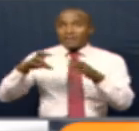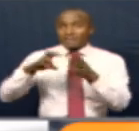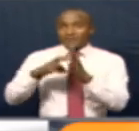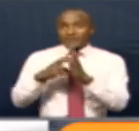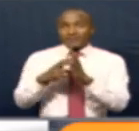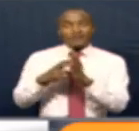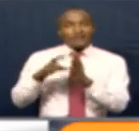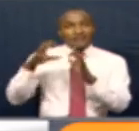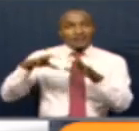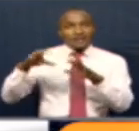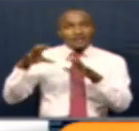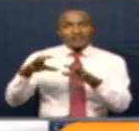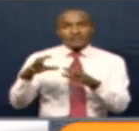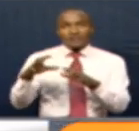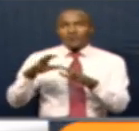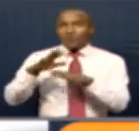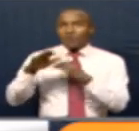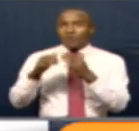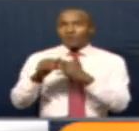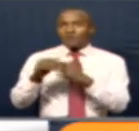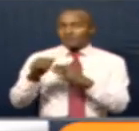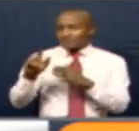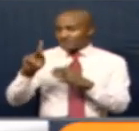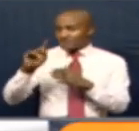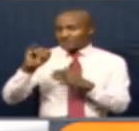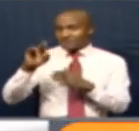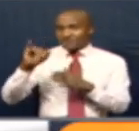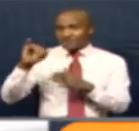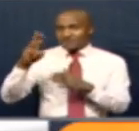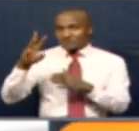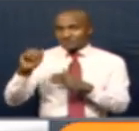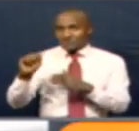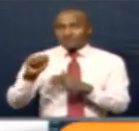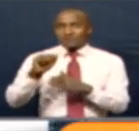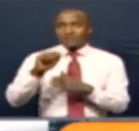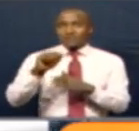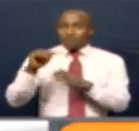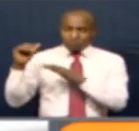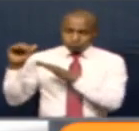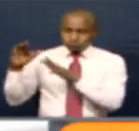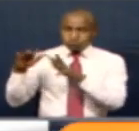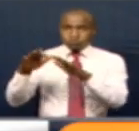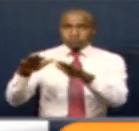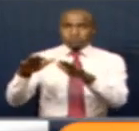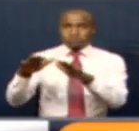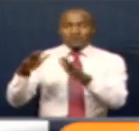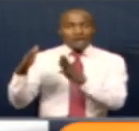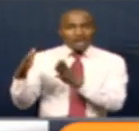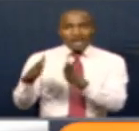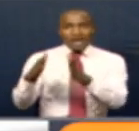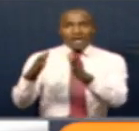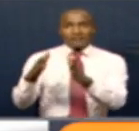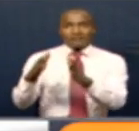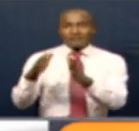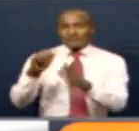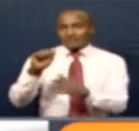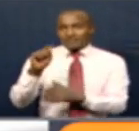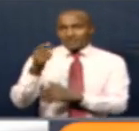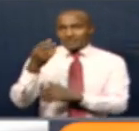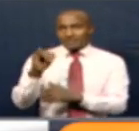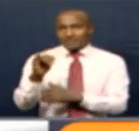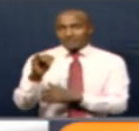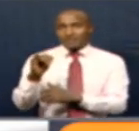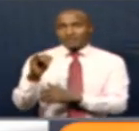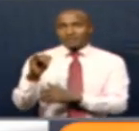is actually ending up in Kirichwa Ndogo, Kirichwa Kuba, the Mbagathi, and going into Athi River and heading down to